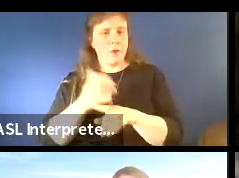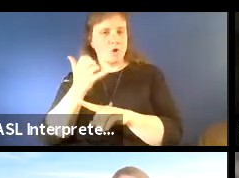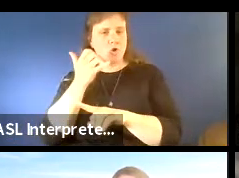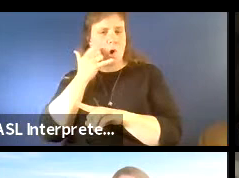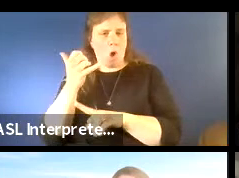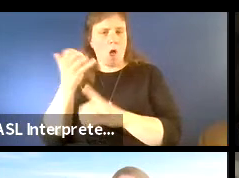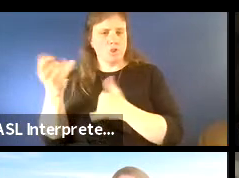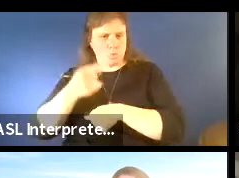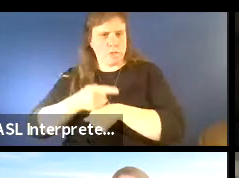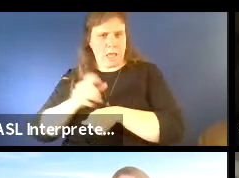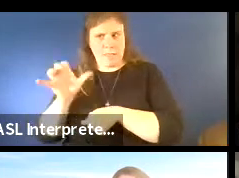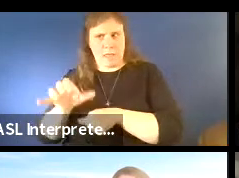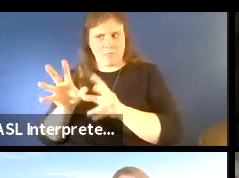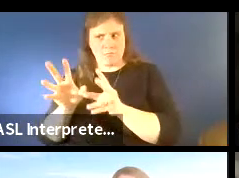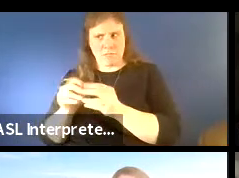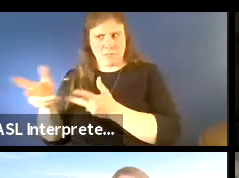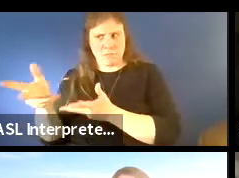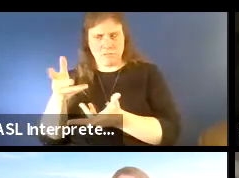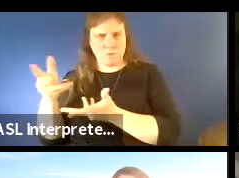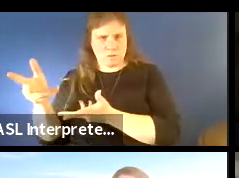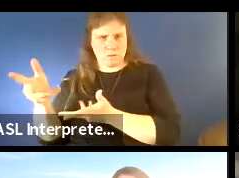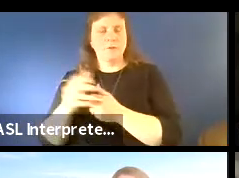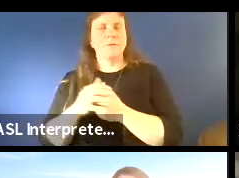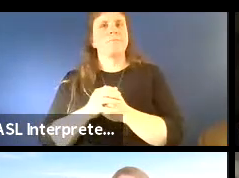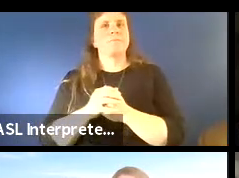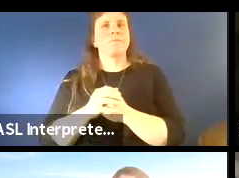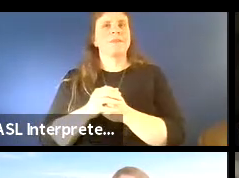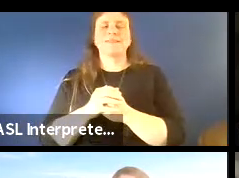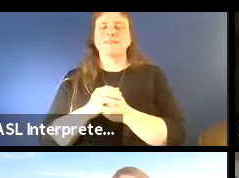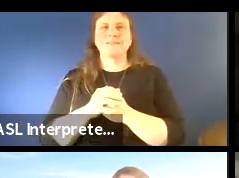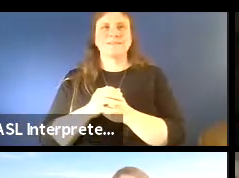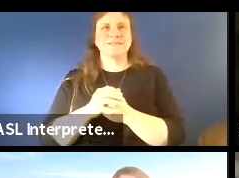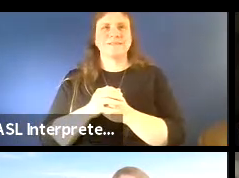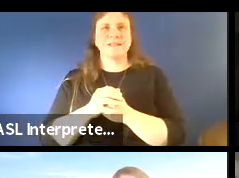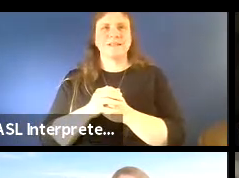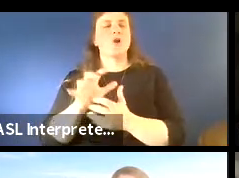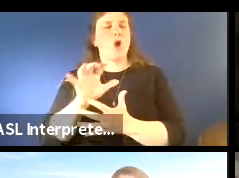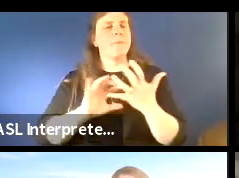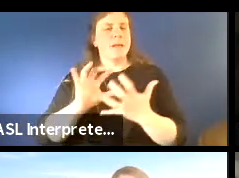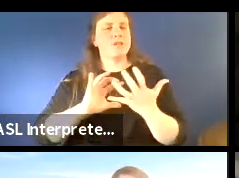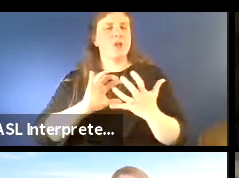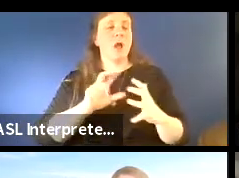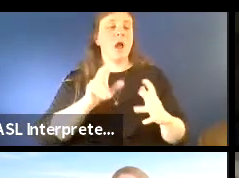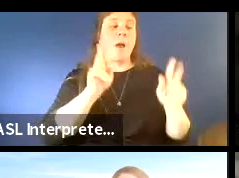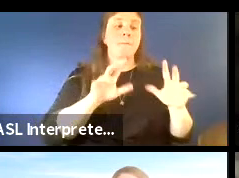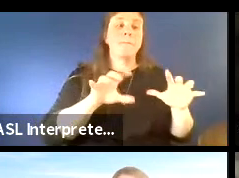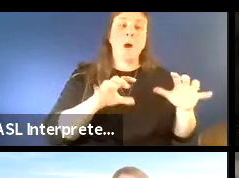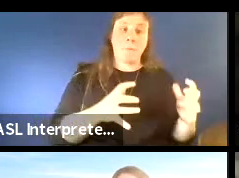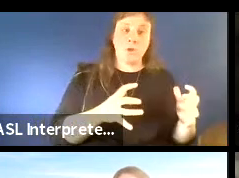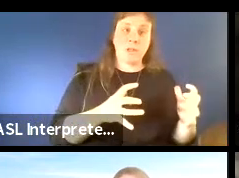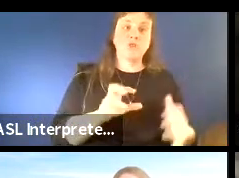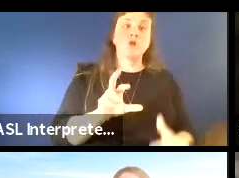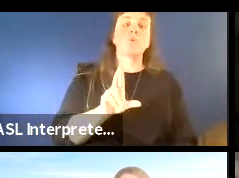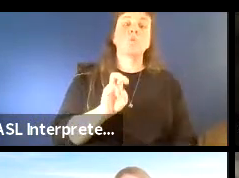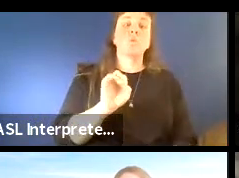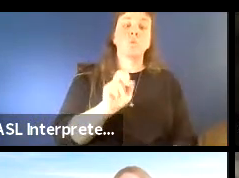call, which was that it's a combination of population benefit risk balance and individual benefit risk balance.